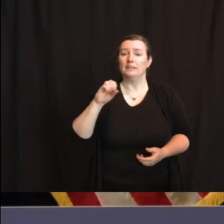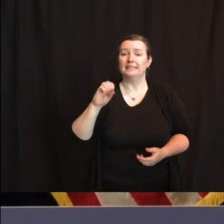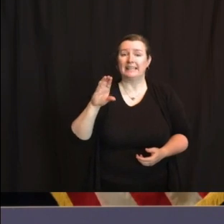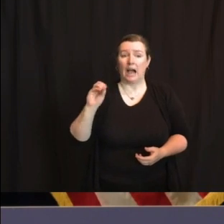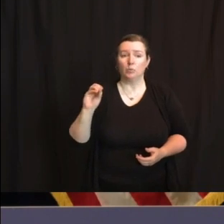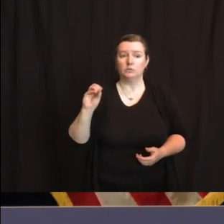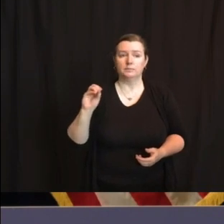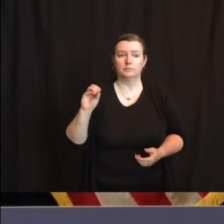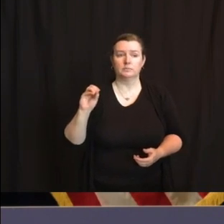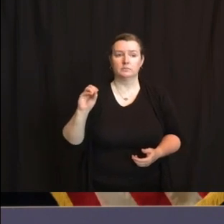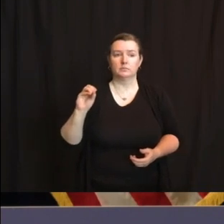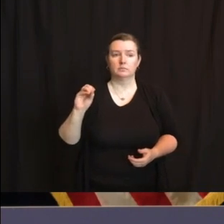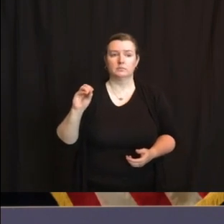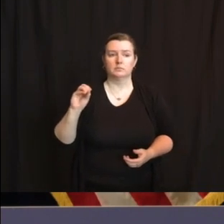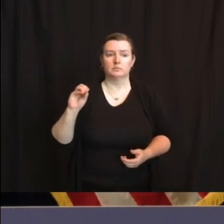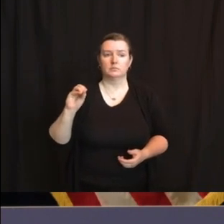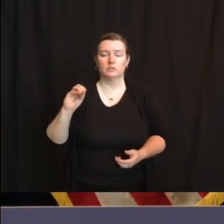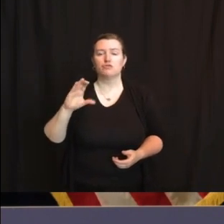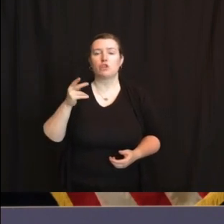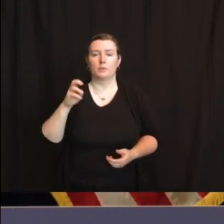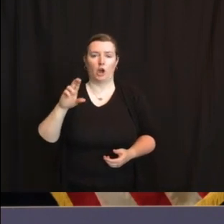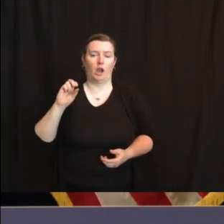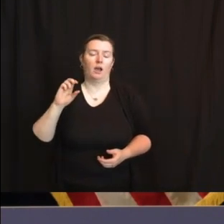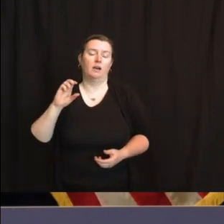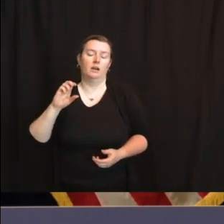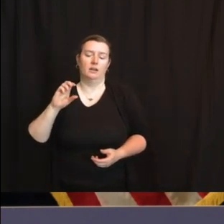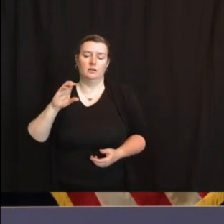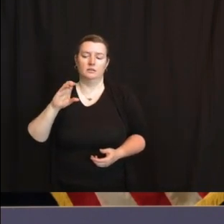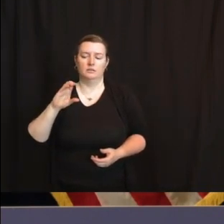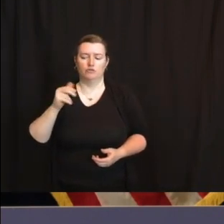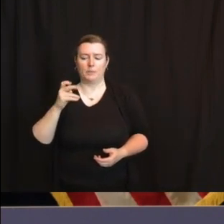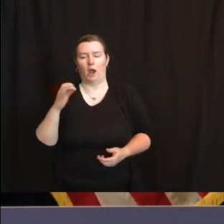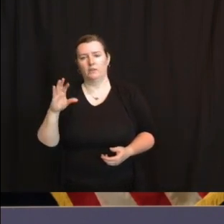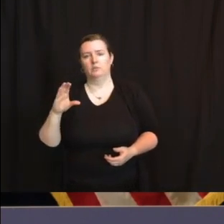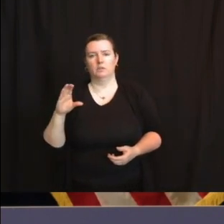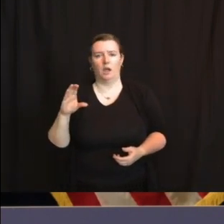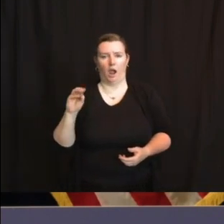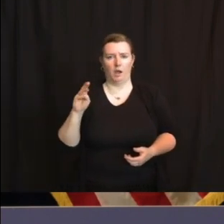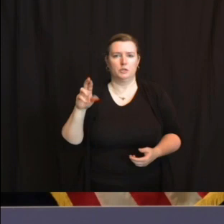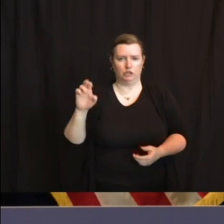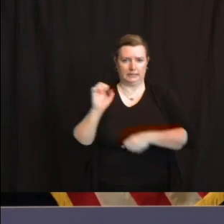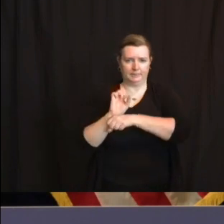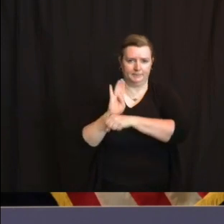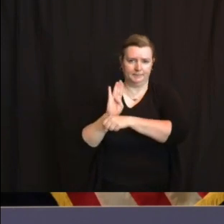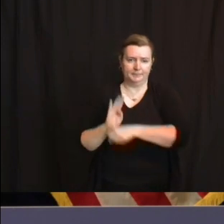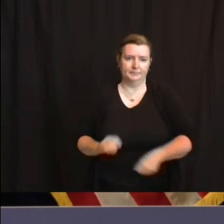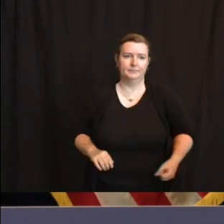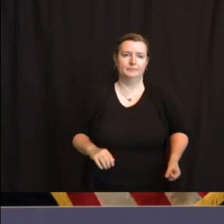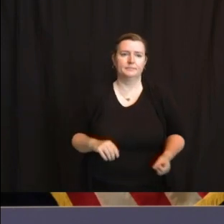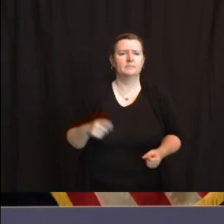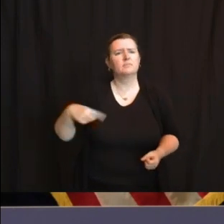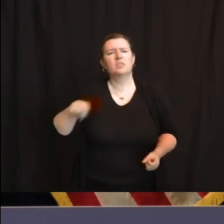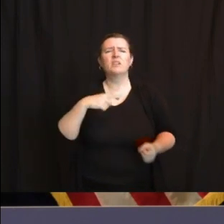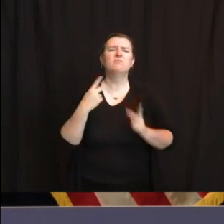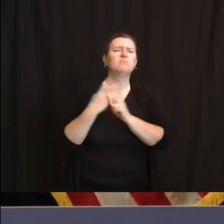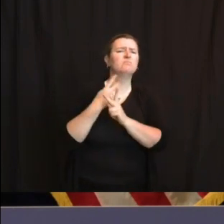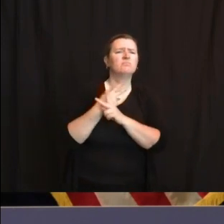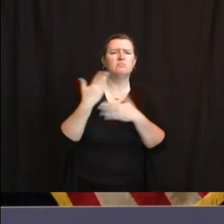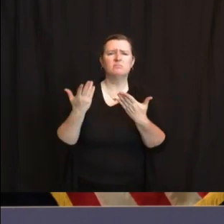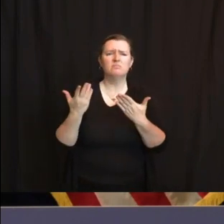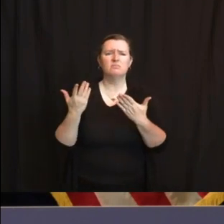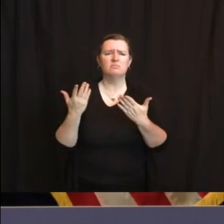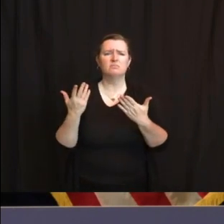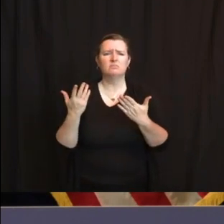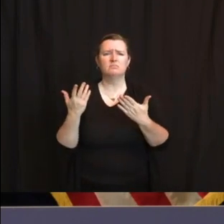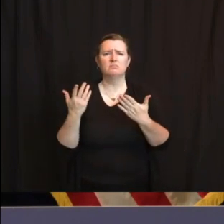It consists of industrial hygienists, toxicologists, and other industry and governmental occupational health professionals from New Jersey and